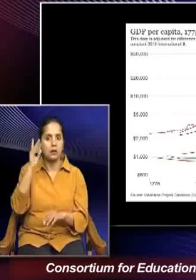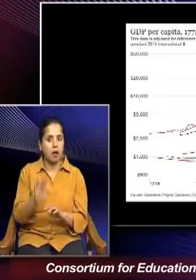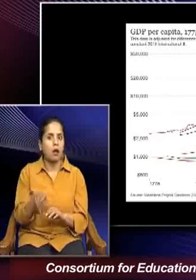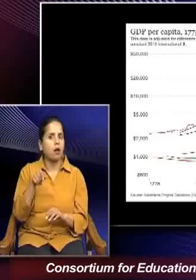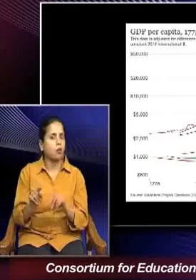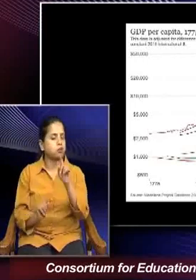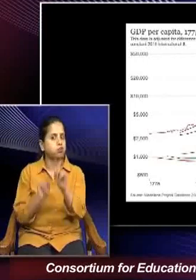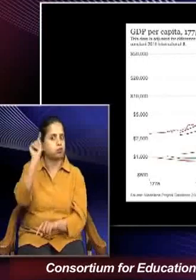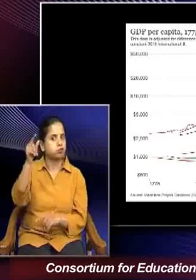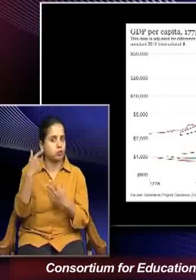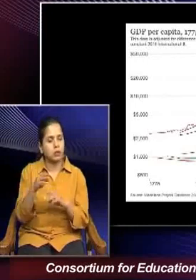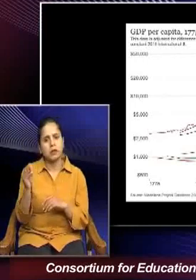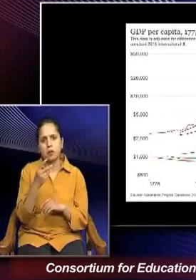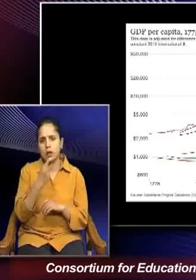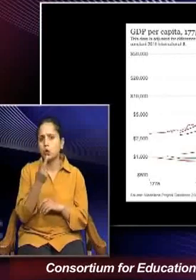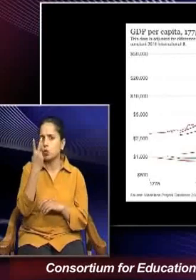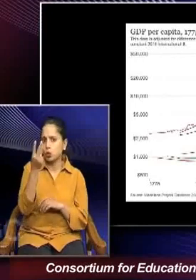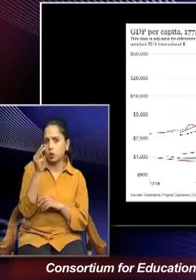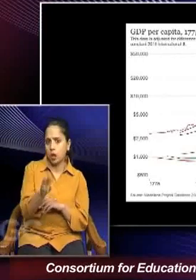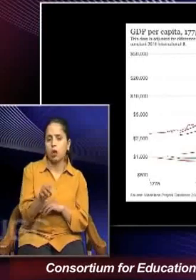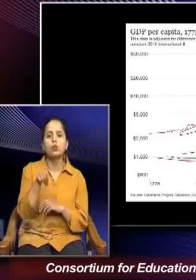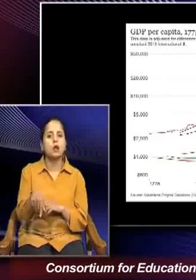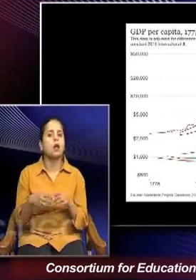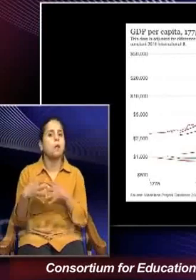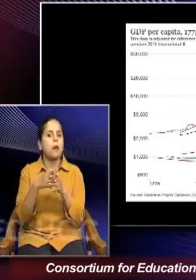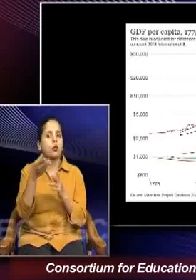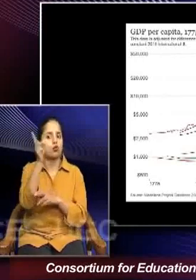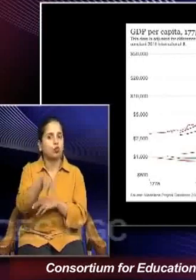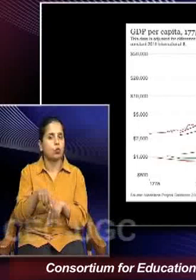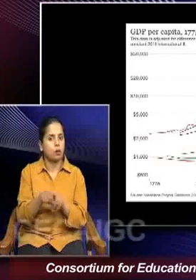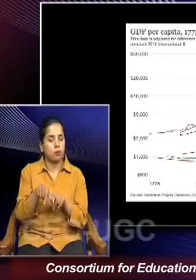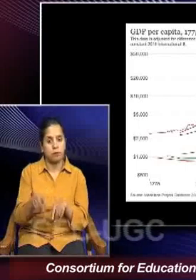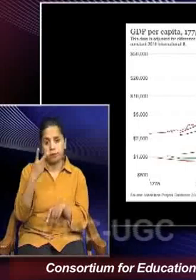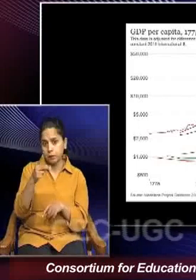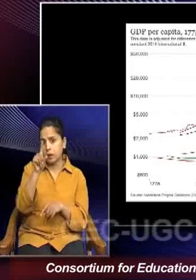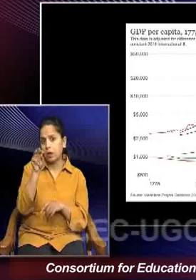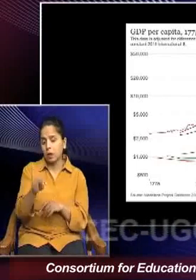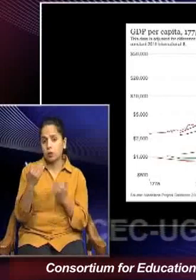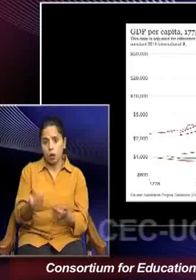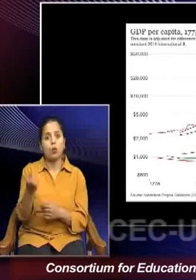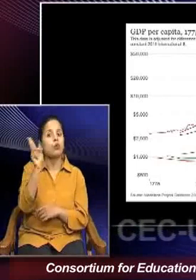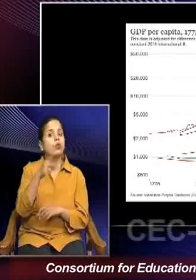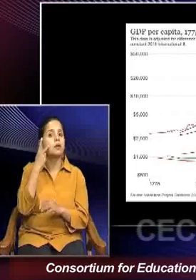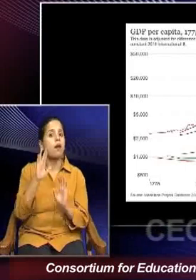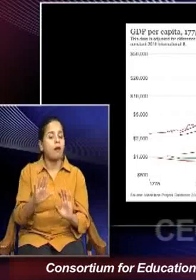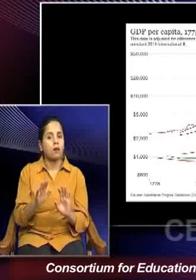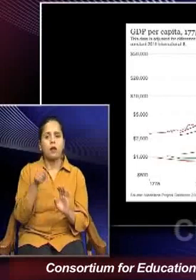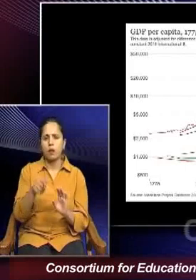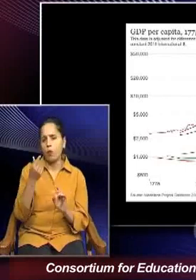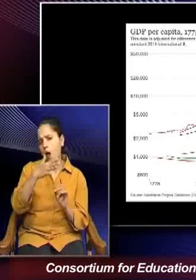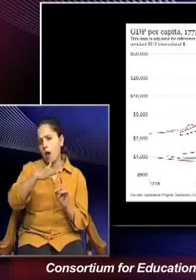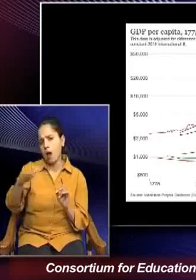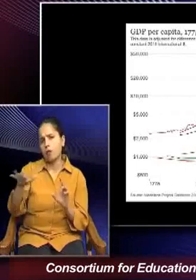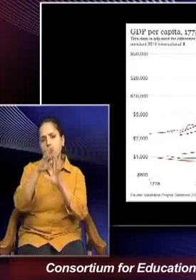modestly from somewhere around $2,000 US to today it stands about $10,000 US. This is for an average